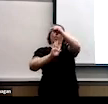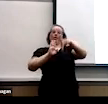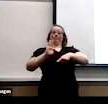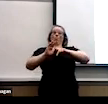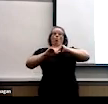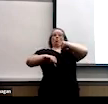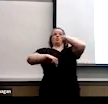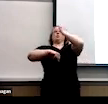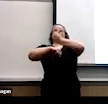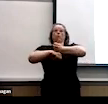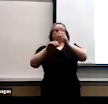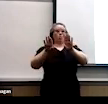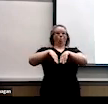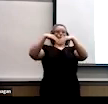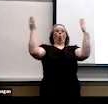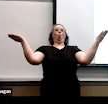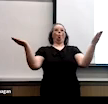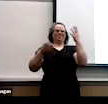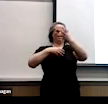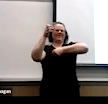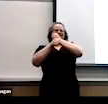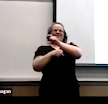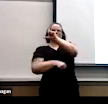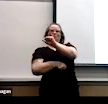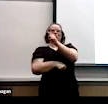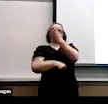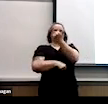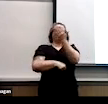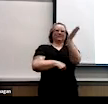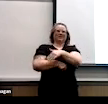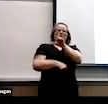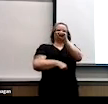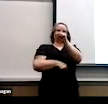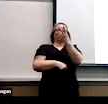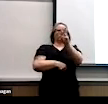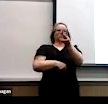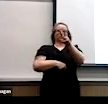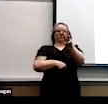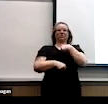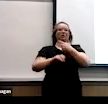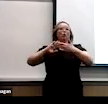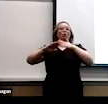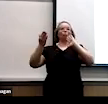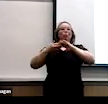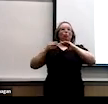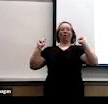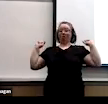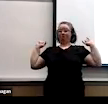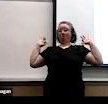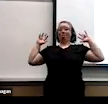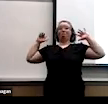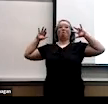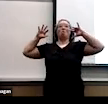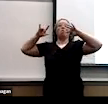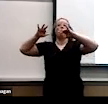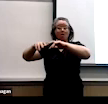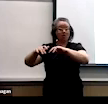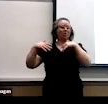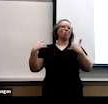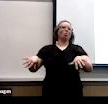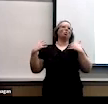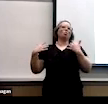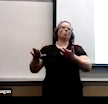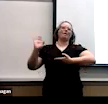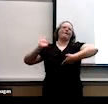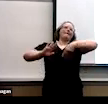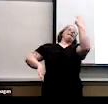sudden this huge wave of people, especially from the community, where there had just been, all these primary care providers